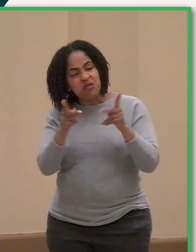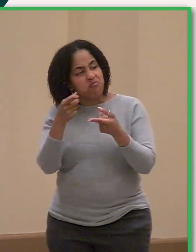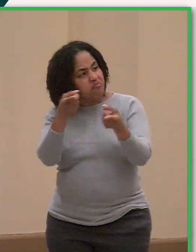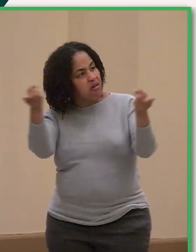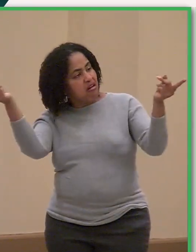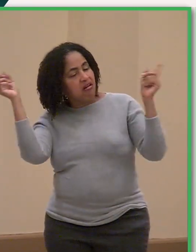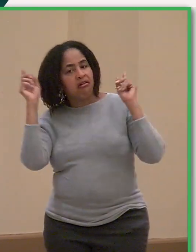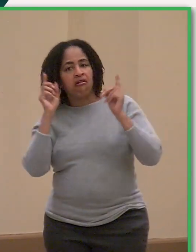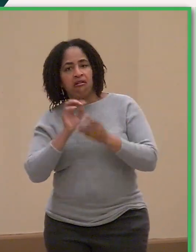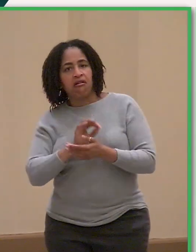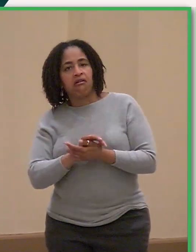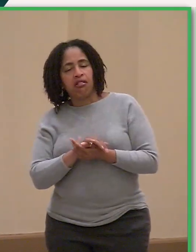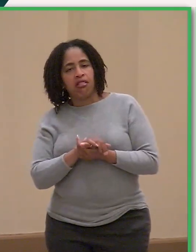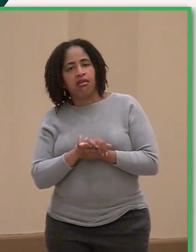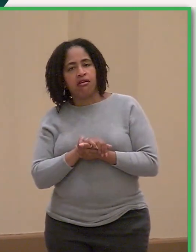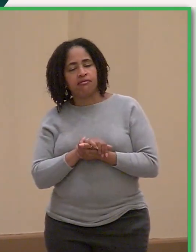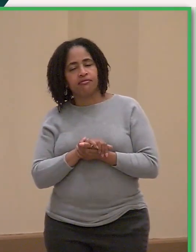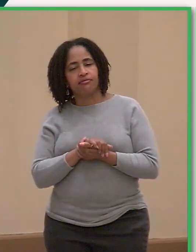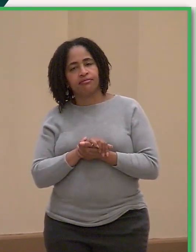people